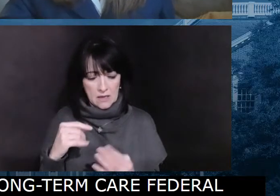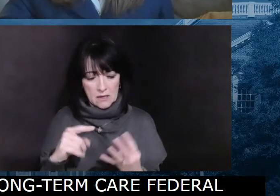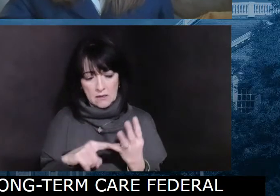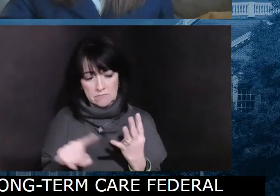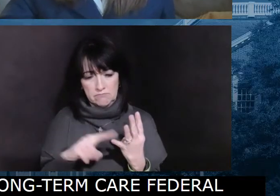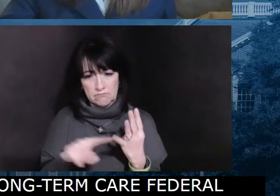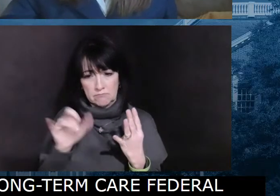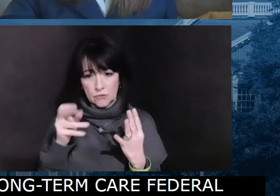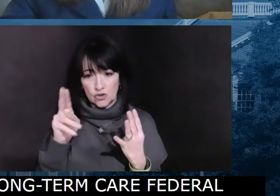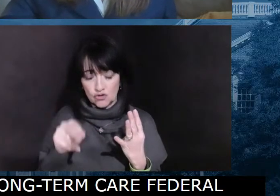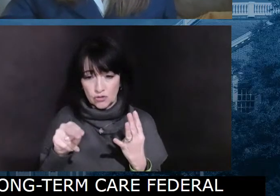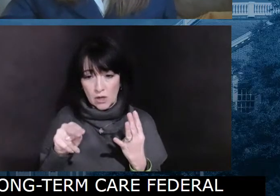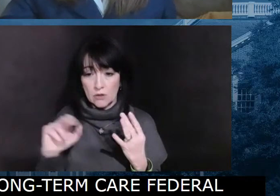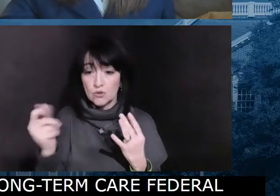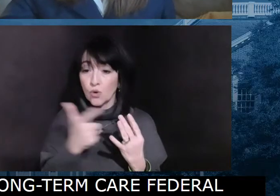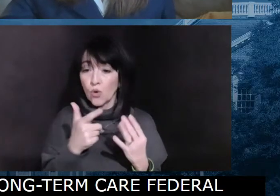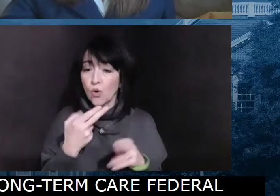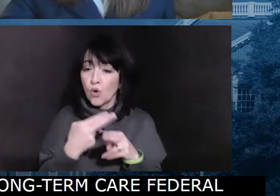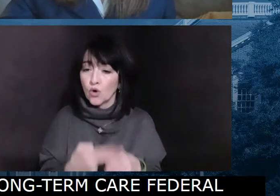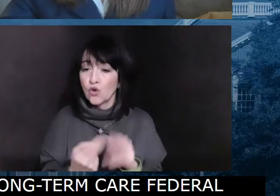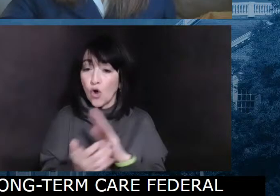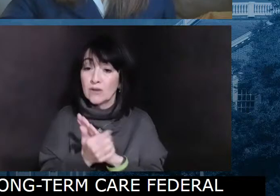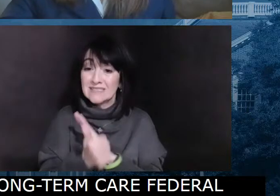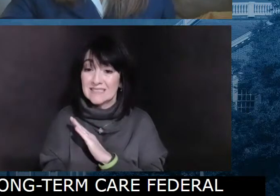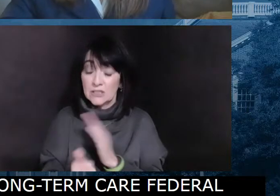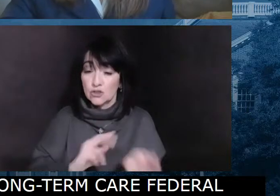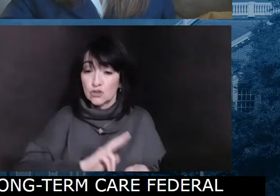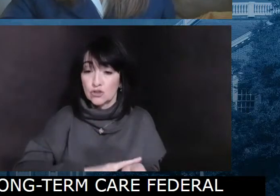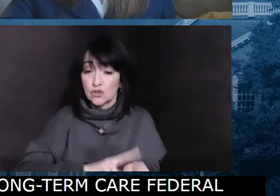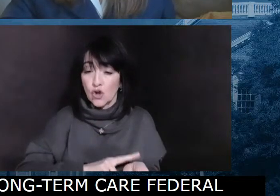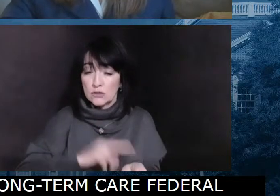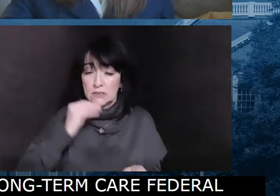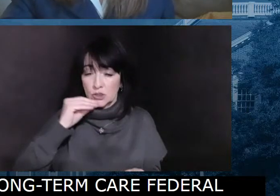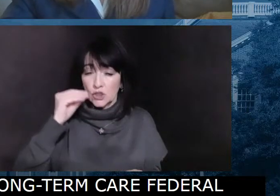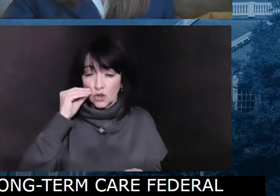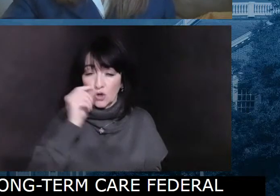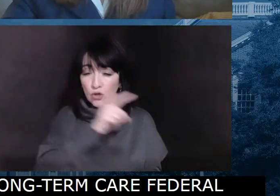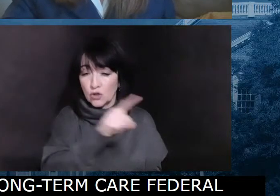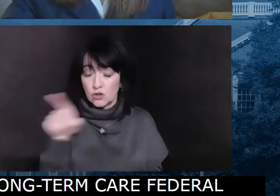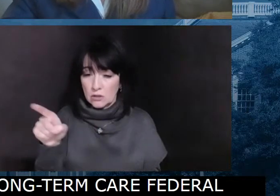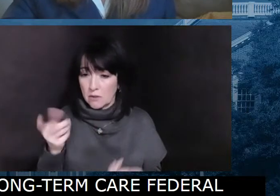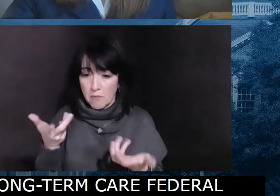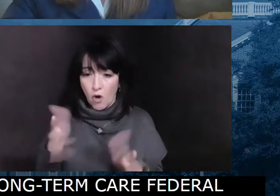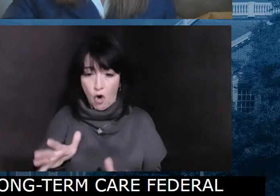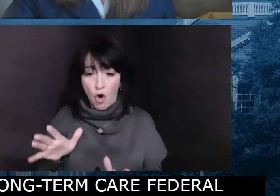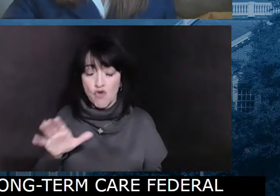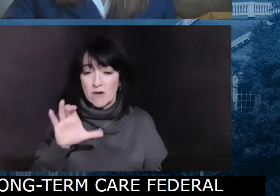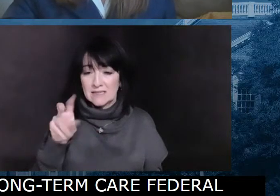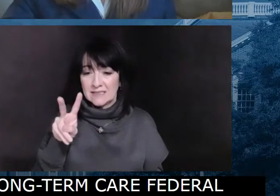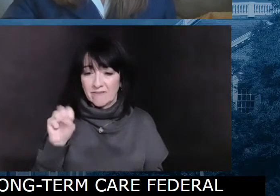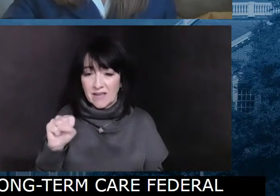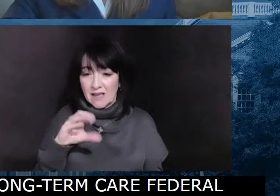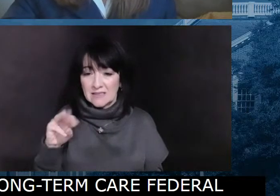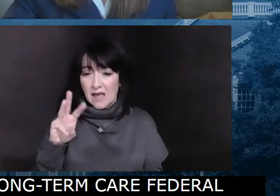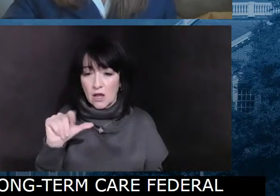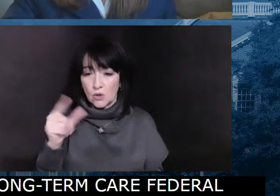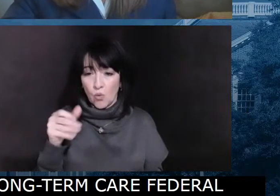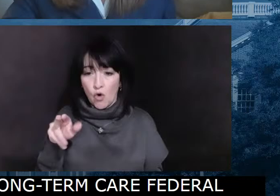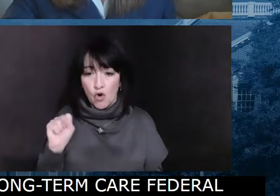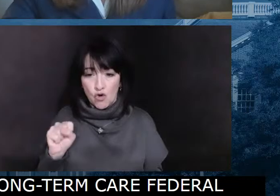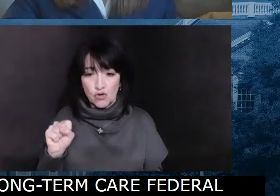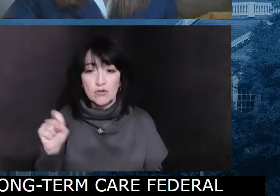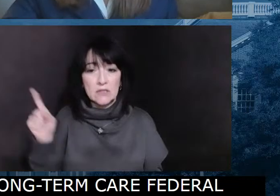the skilled nursing facilities had been visited by either CVS or Walgreens, who are implementing this program, and now